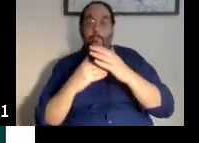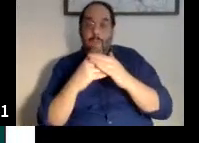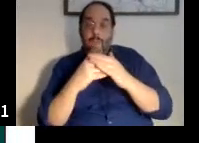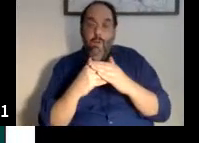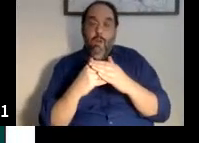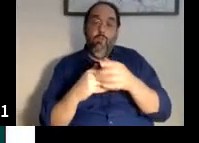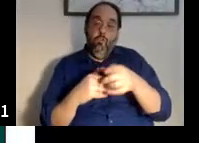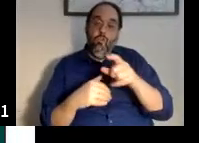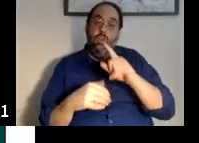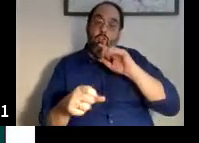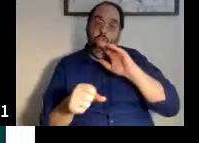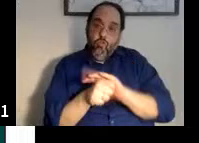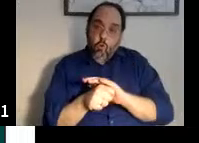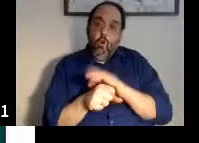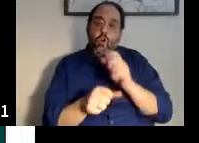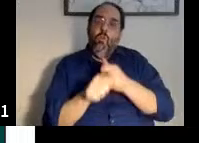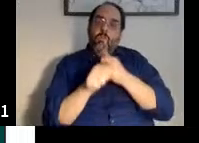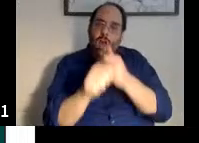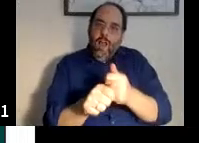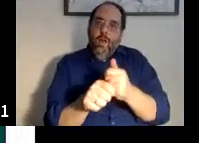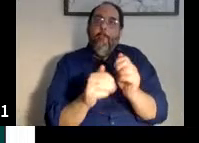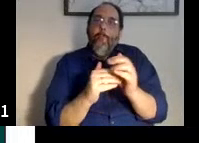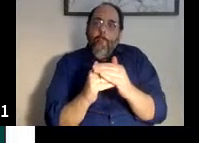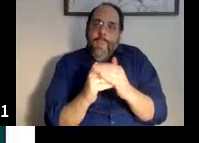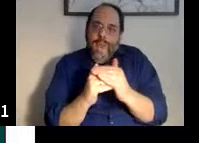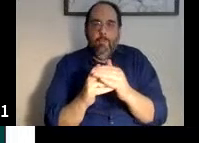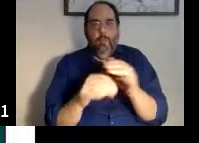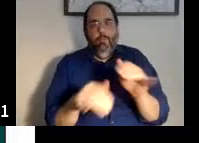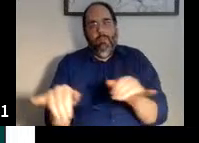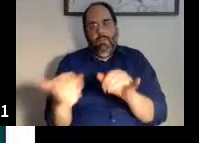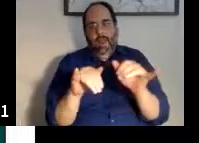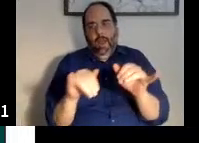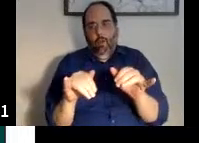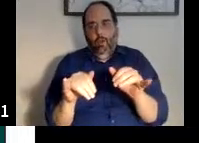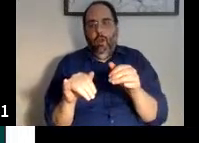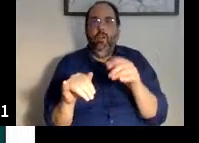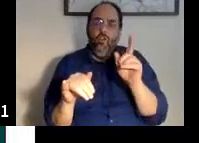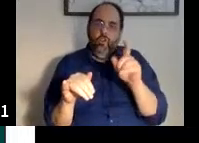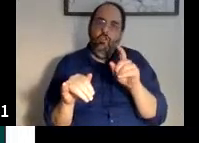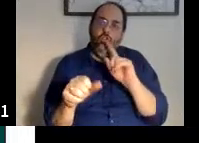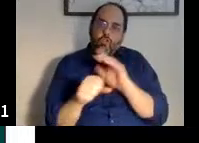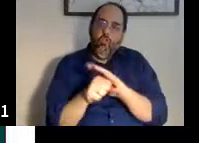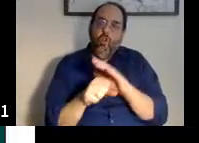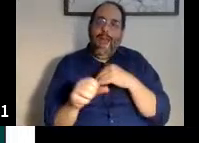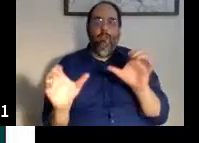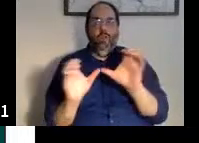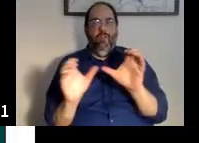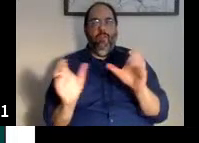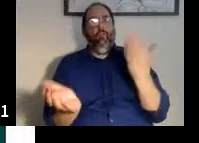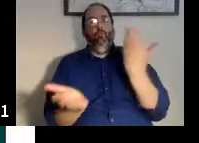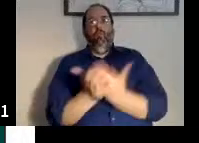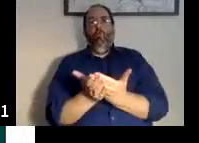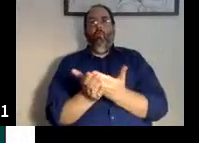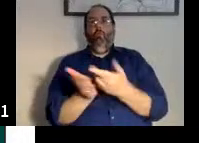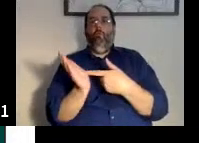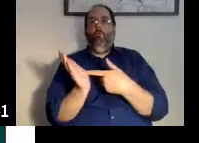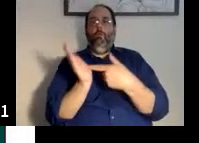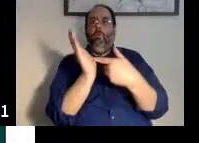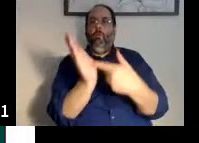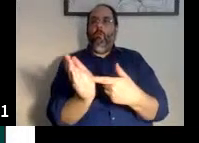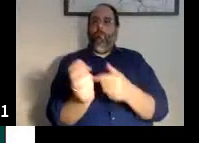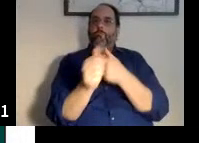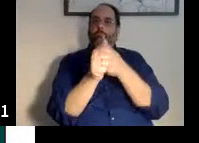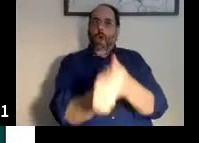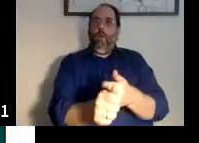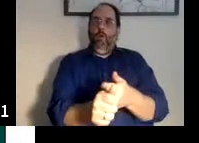sure that you met those minimum reference standards and had certificates that show that you could meet those minimum standards, and make